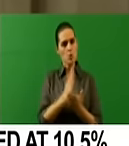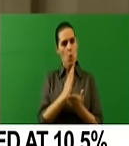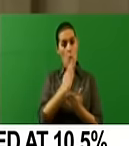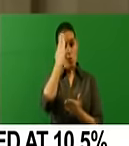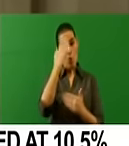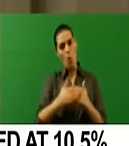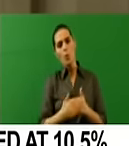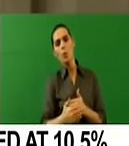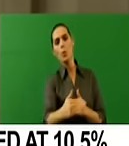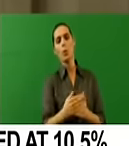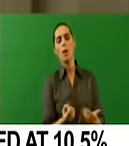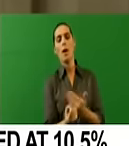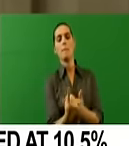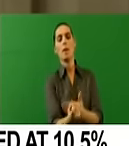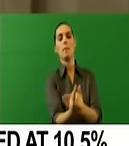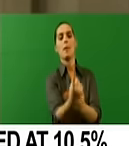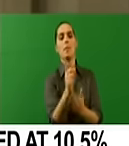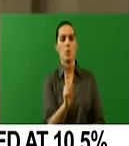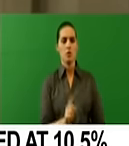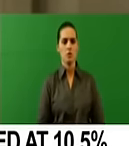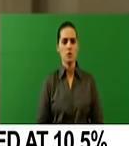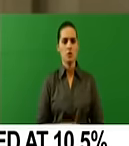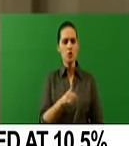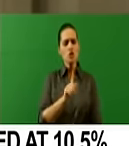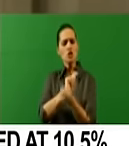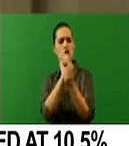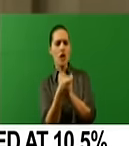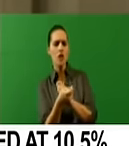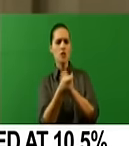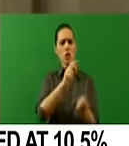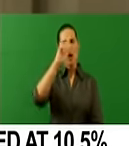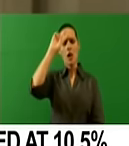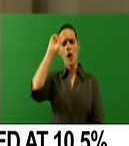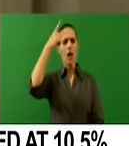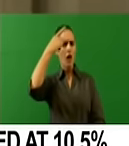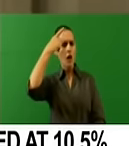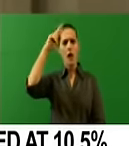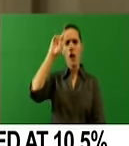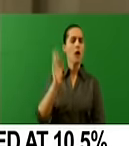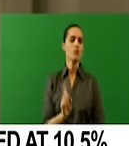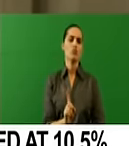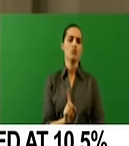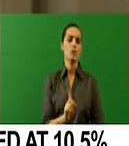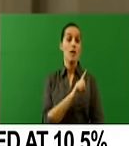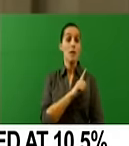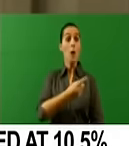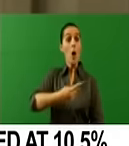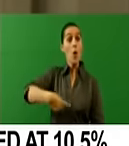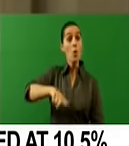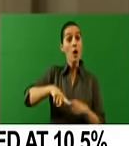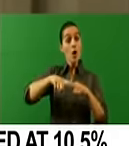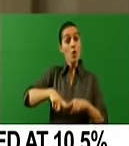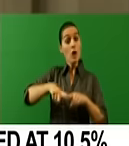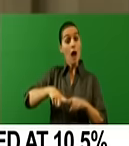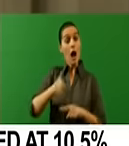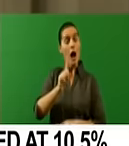chop and change as you are going along. And that is why data becomes so important. We have to